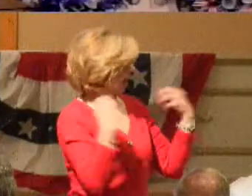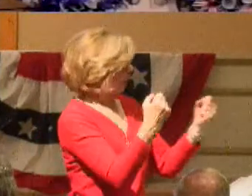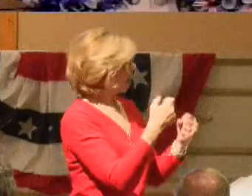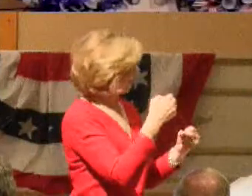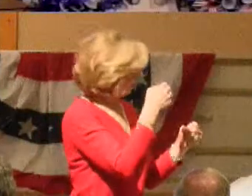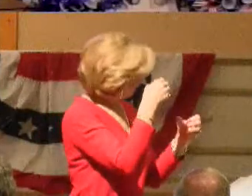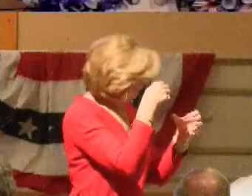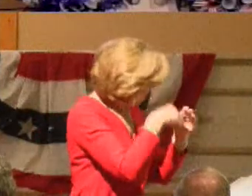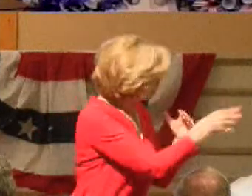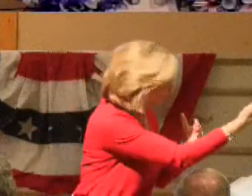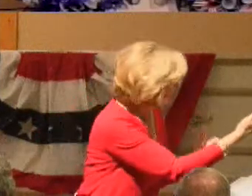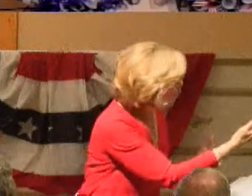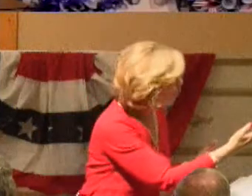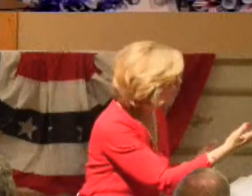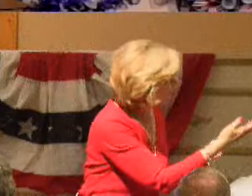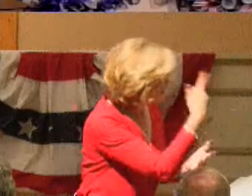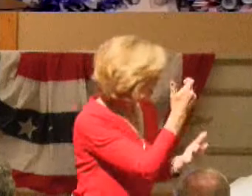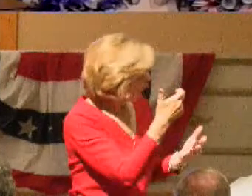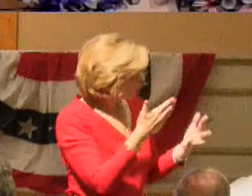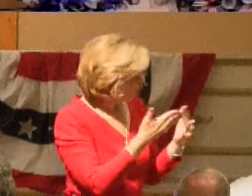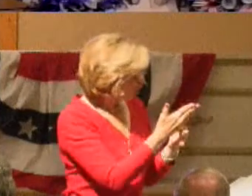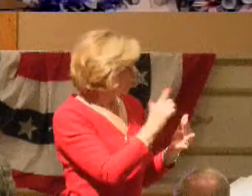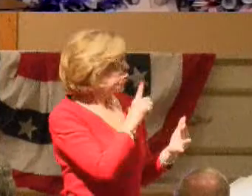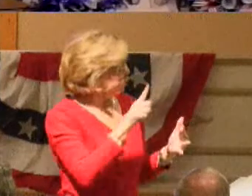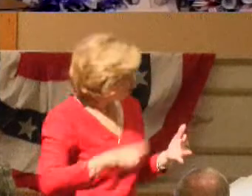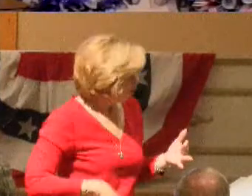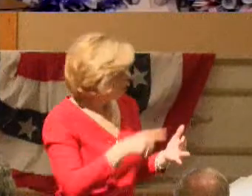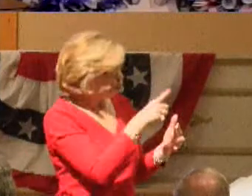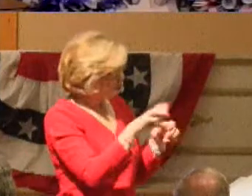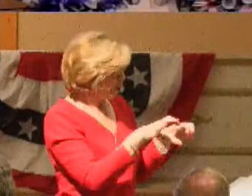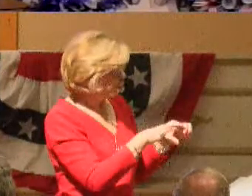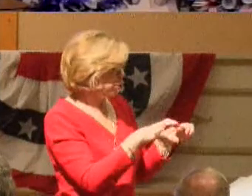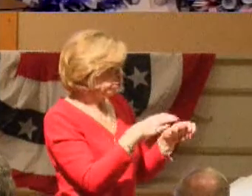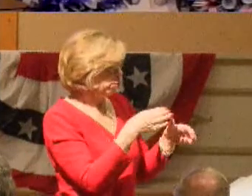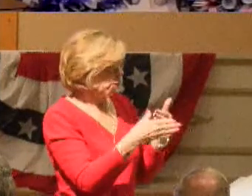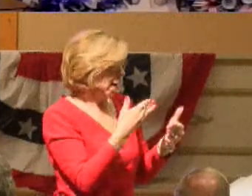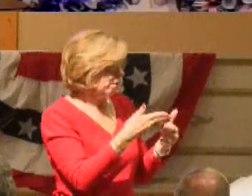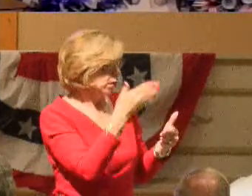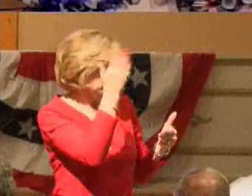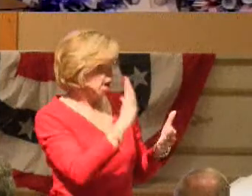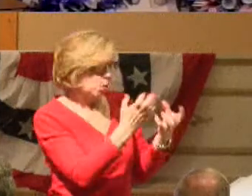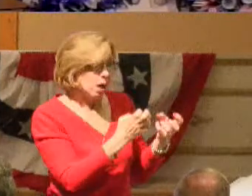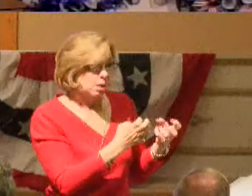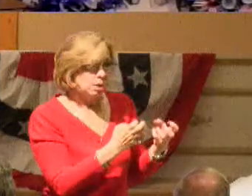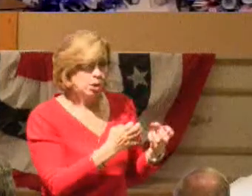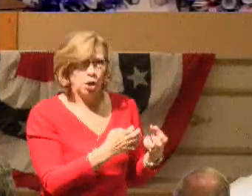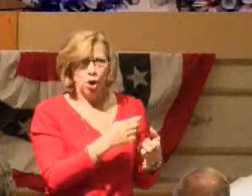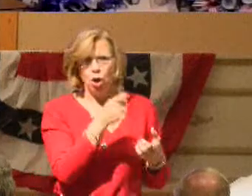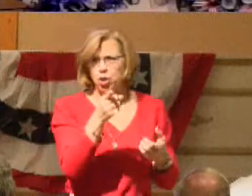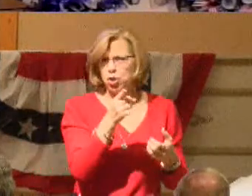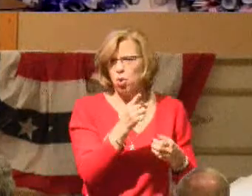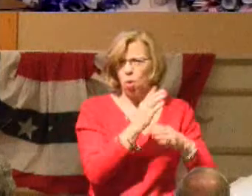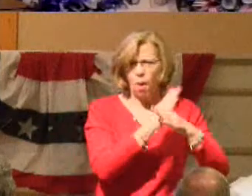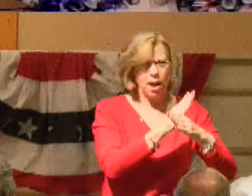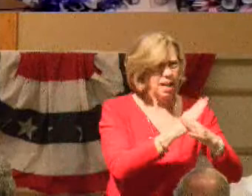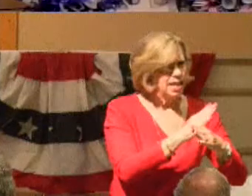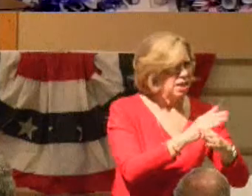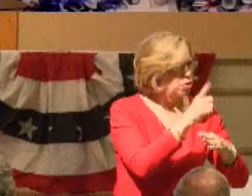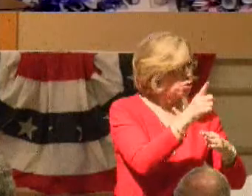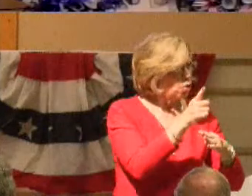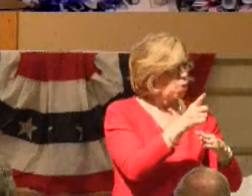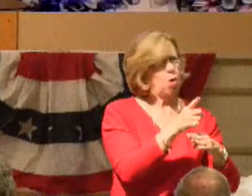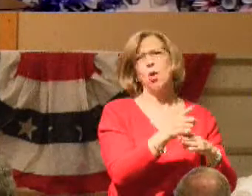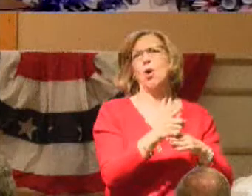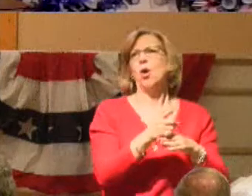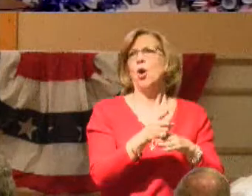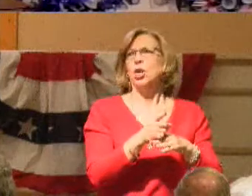possible in the Lord. When we are being hindered, and we're being hindered in a church, or you're being hindered in your leadership position in the